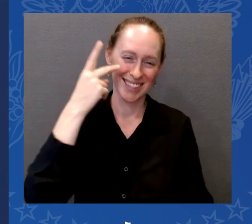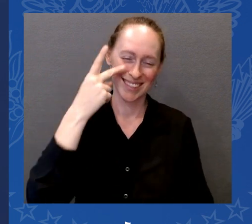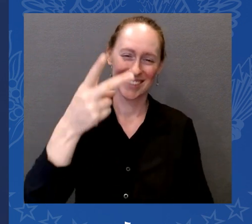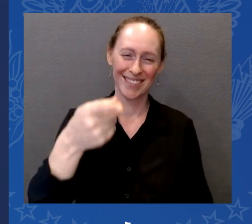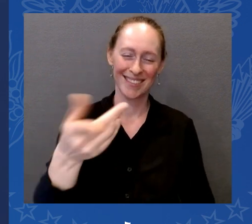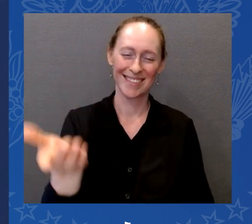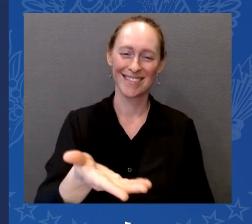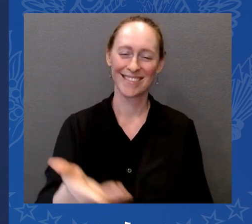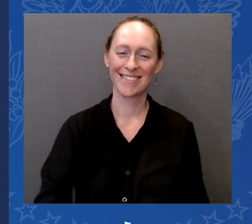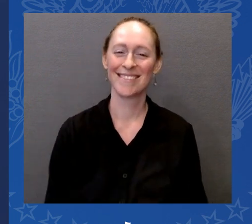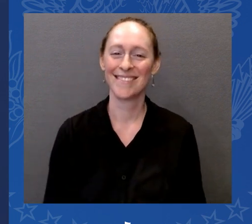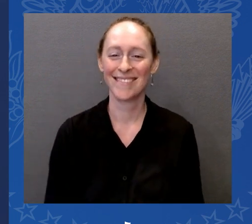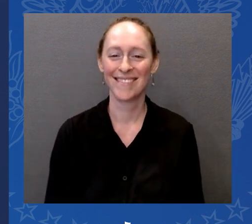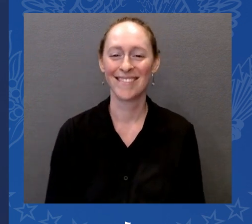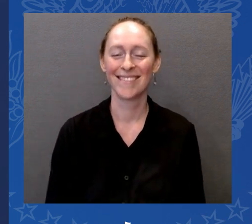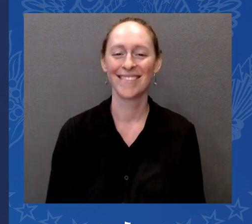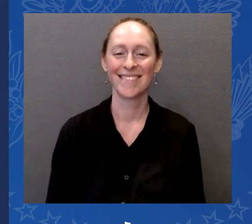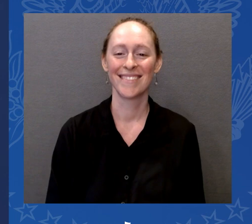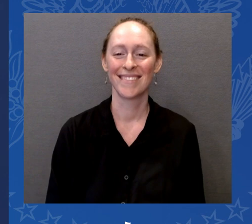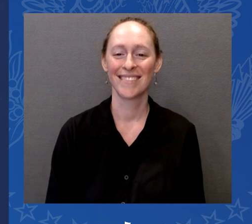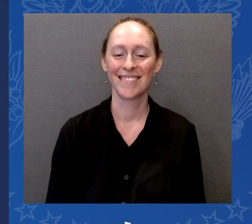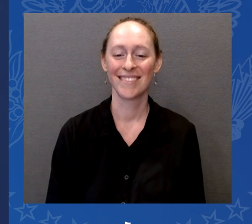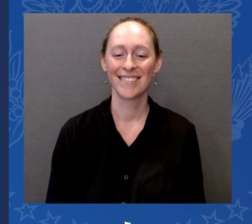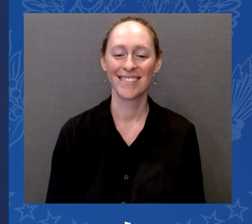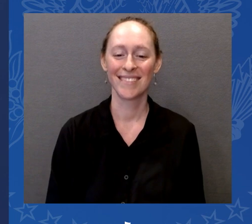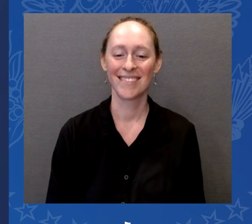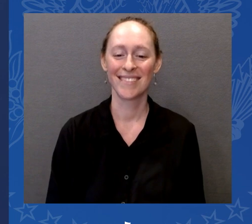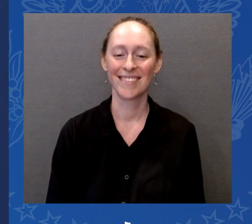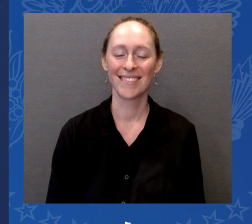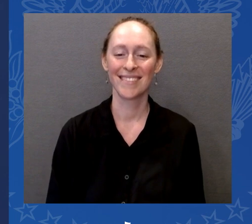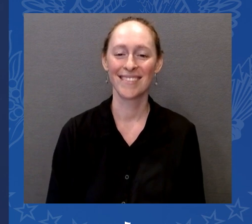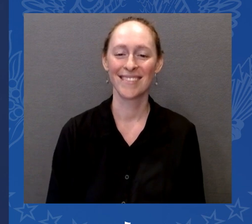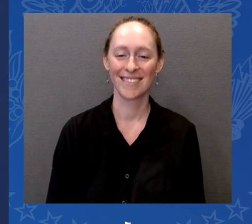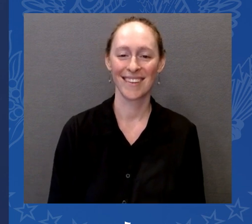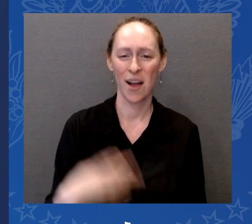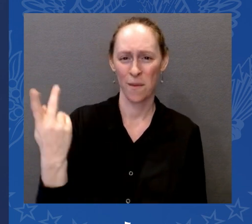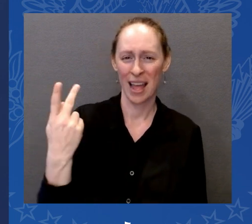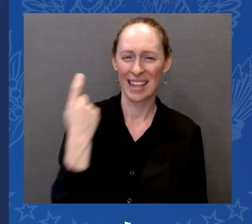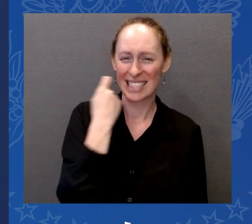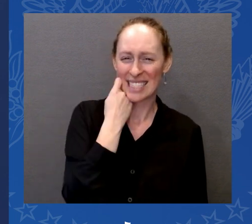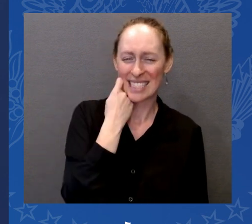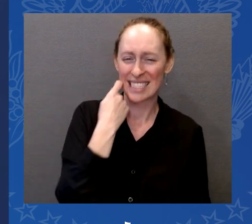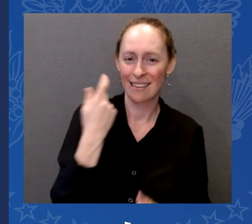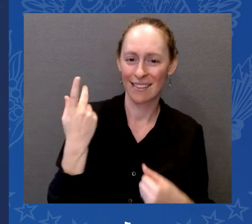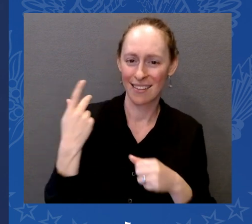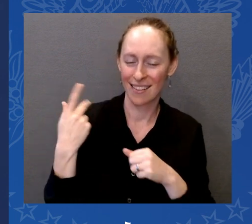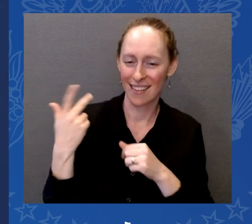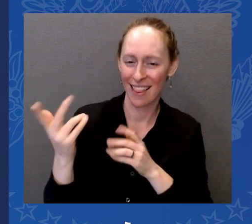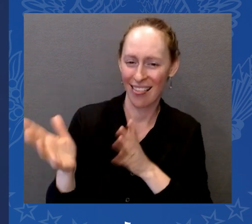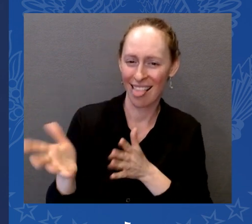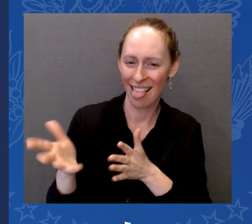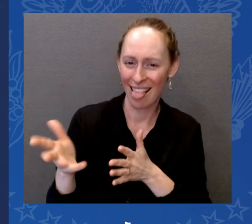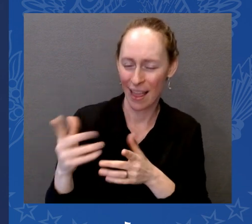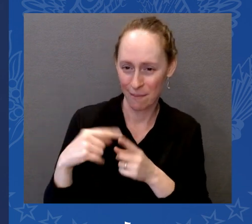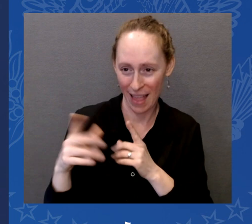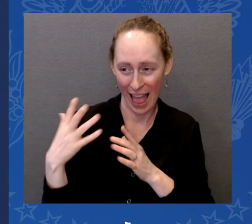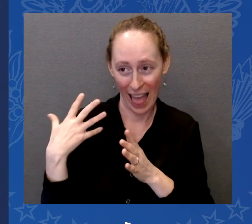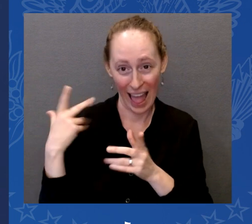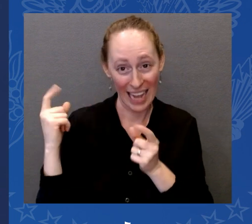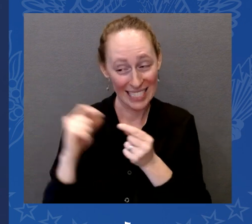Adam and I talk together a lot. We can't share any secrets to the rest of you, but we can talk. He's the only guy I can talk to. I'm only